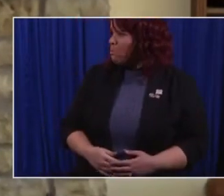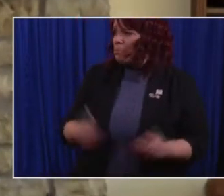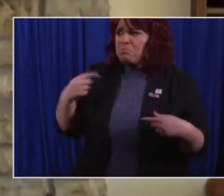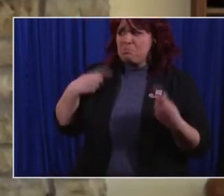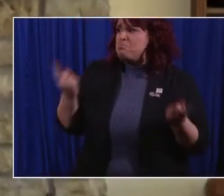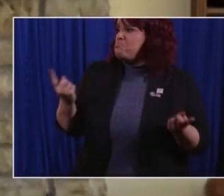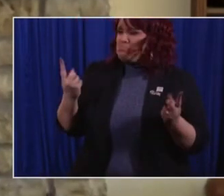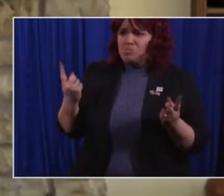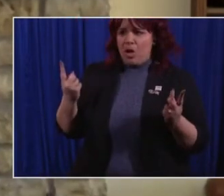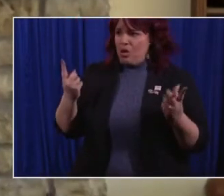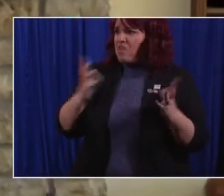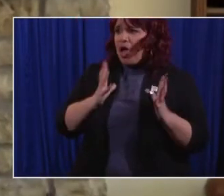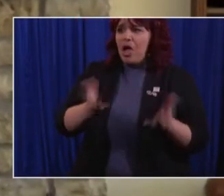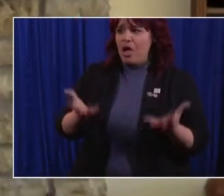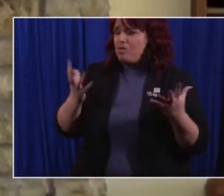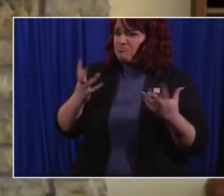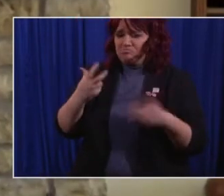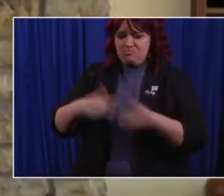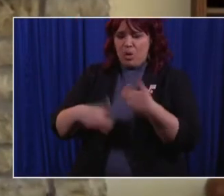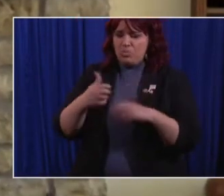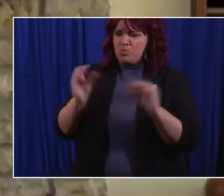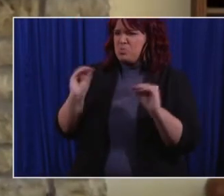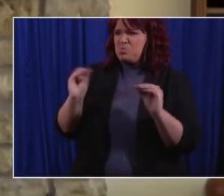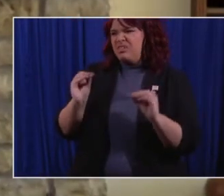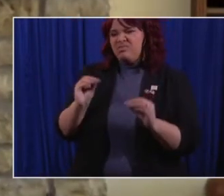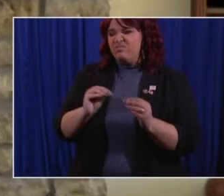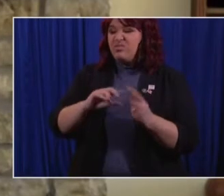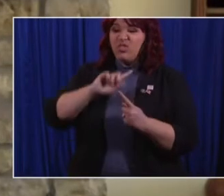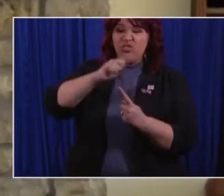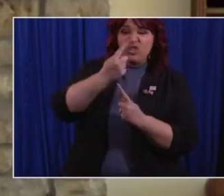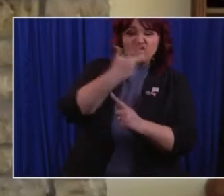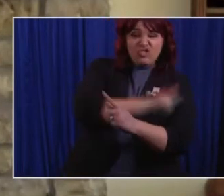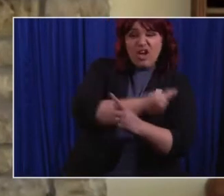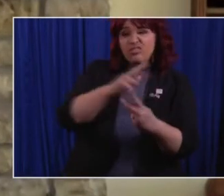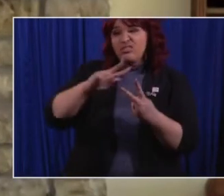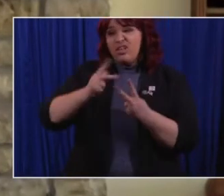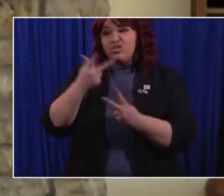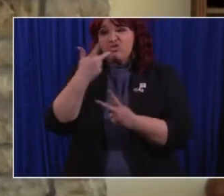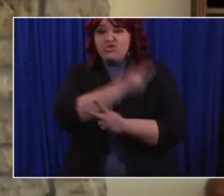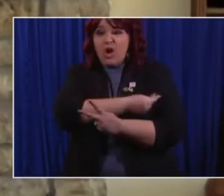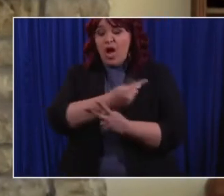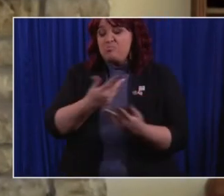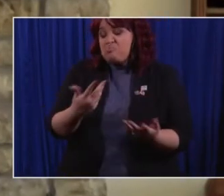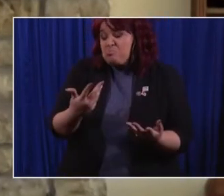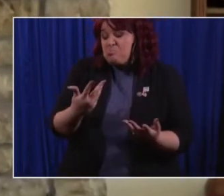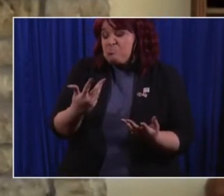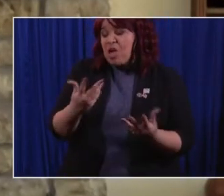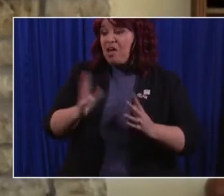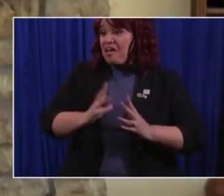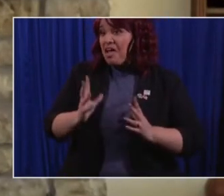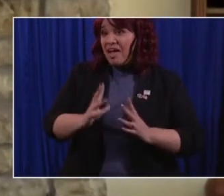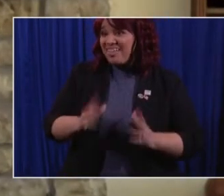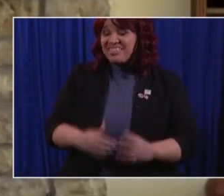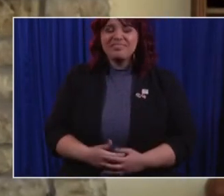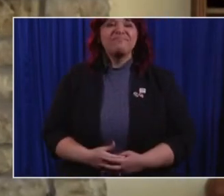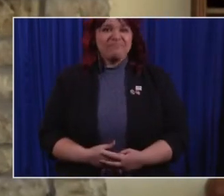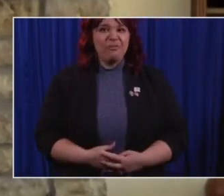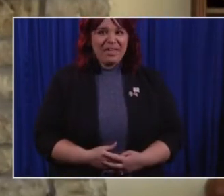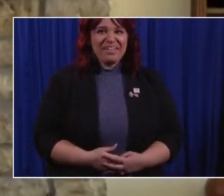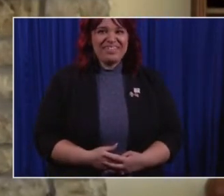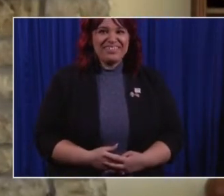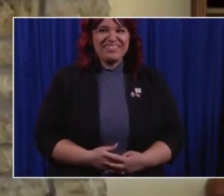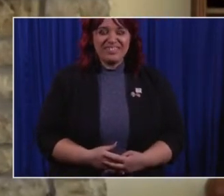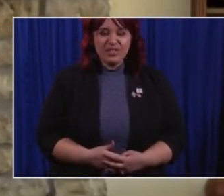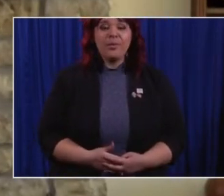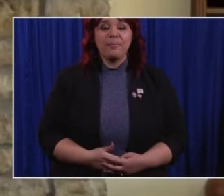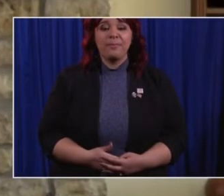problem. It was kind of like the first one for us, so it was good. Good. So now that the vaccination